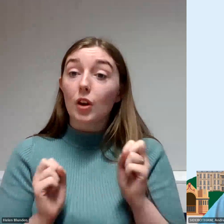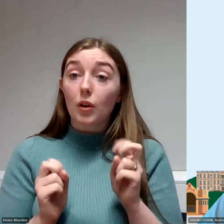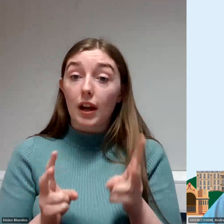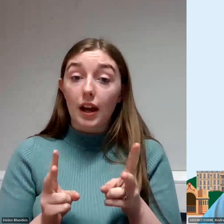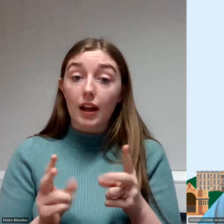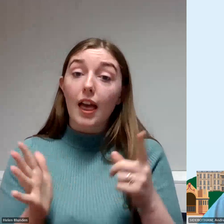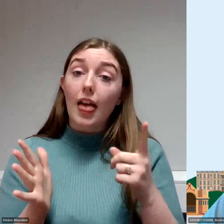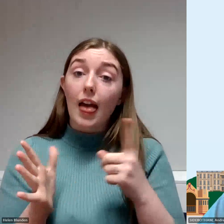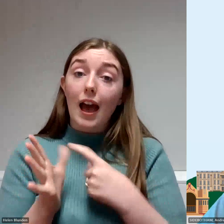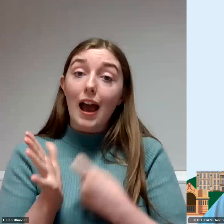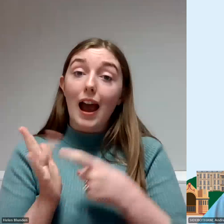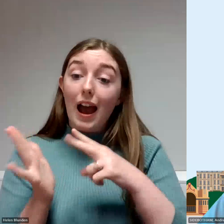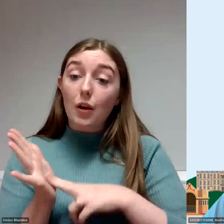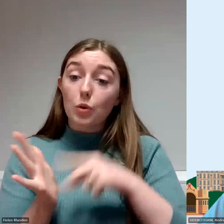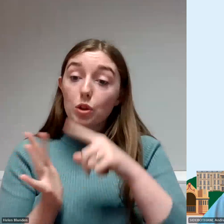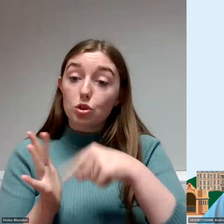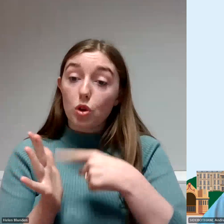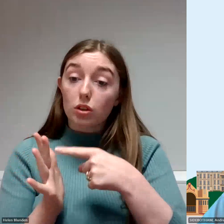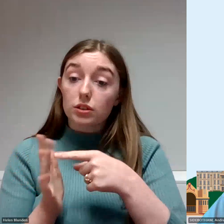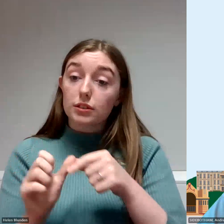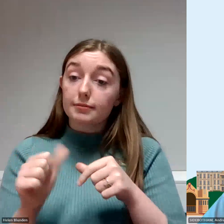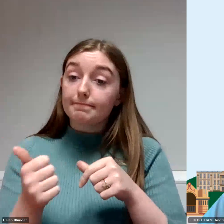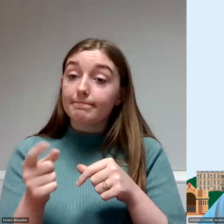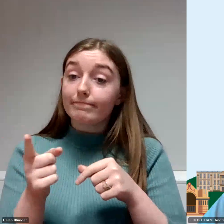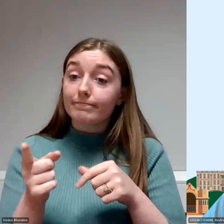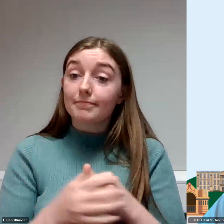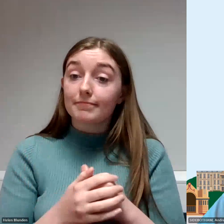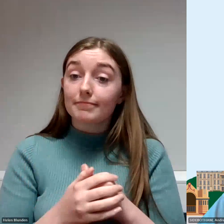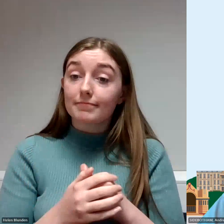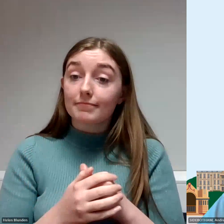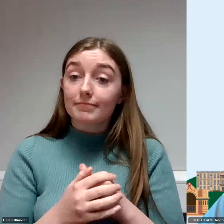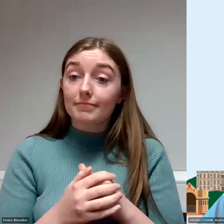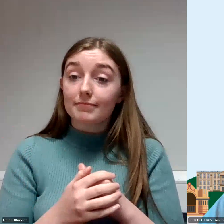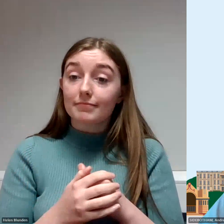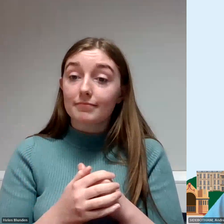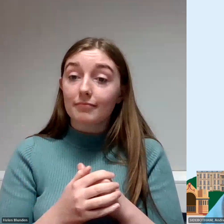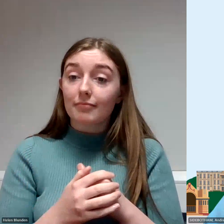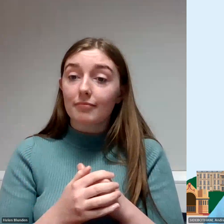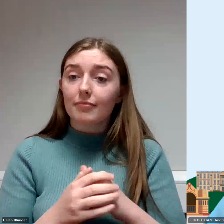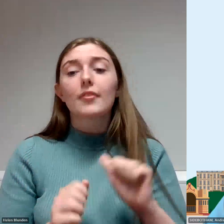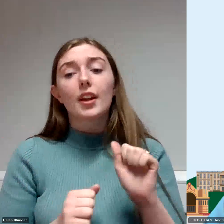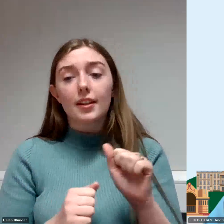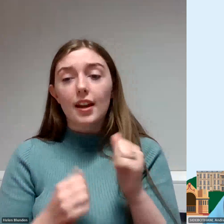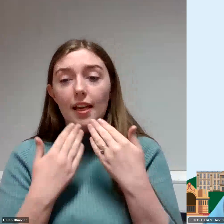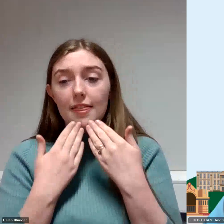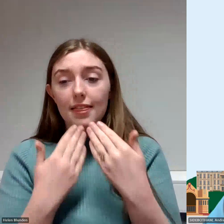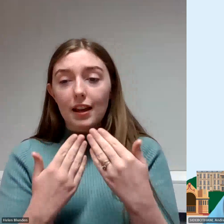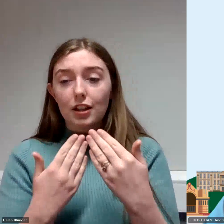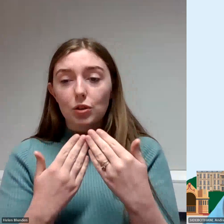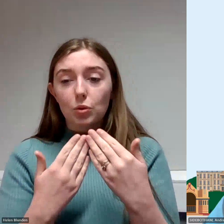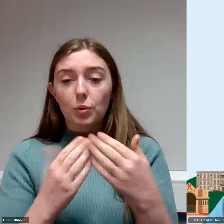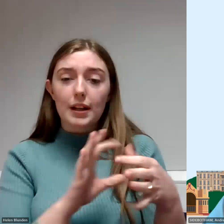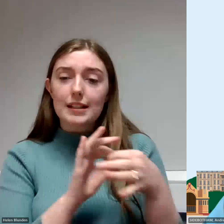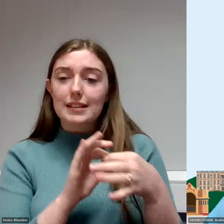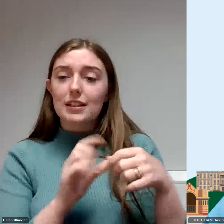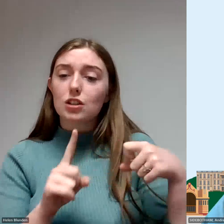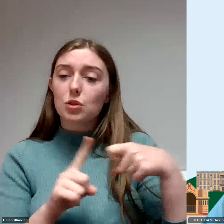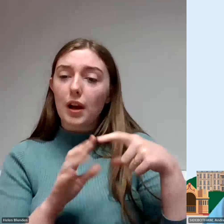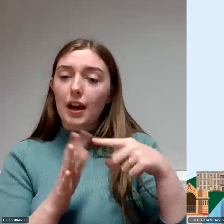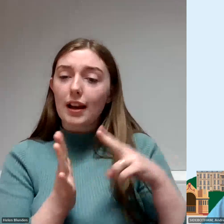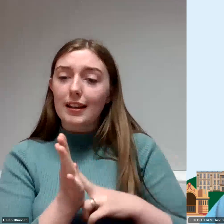next, please. Yeah, thank you. So it's just to come in on Ken's point around digital and access to